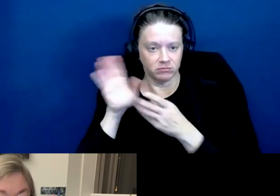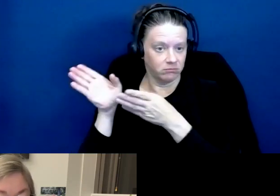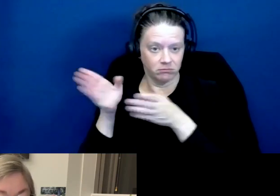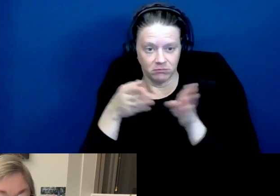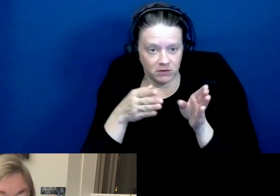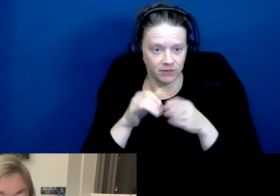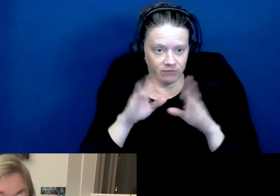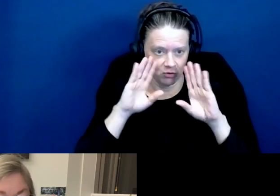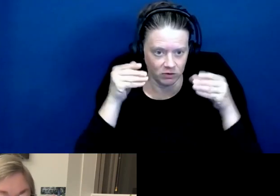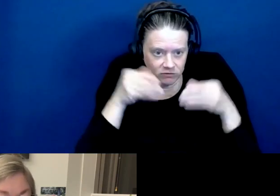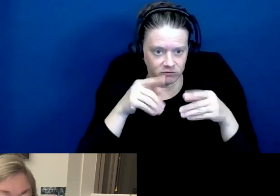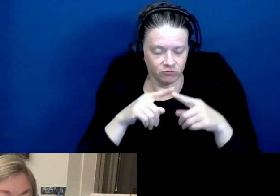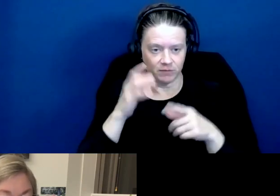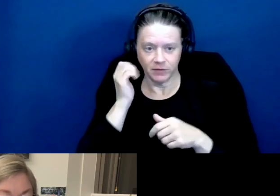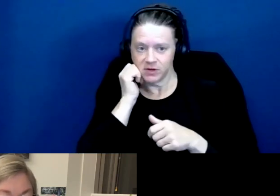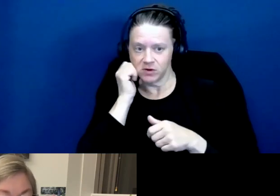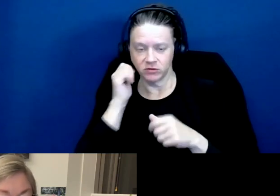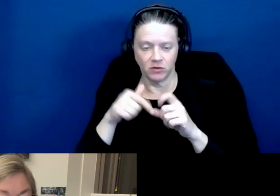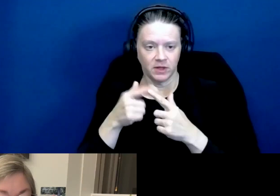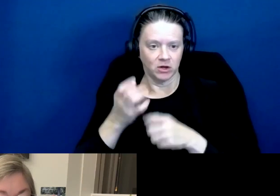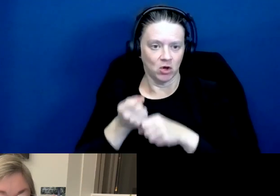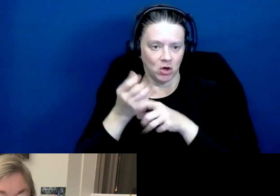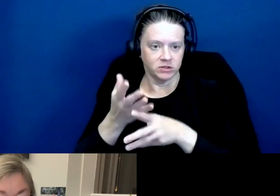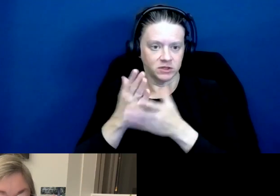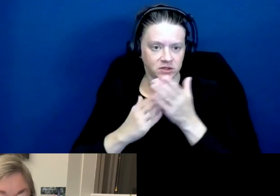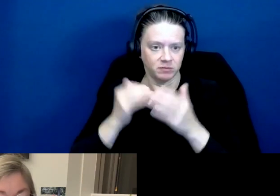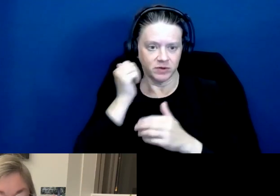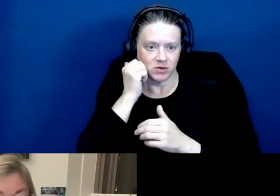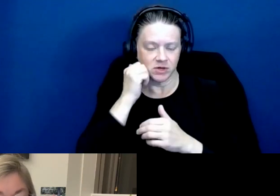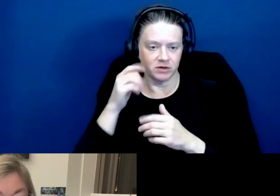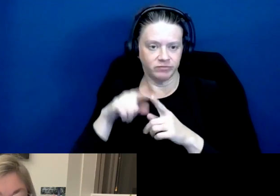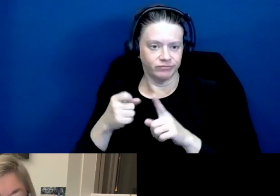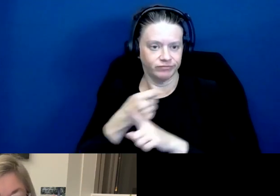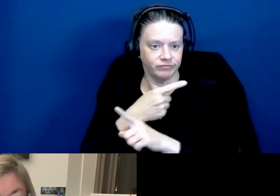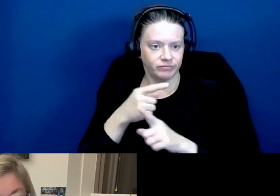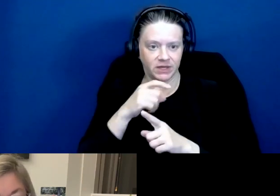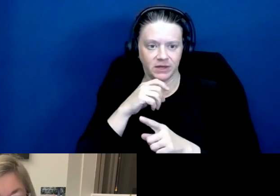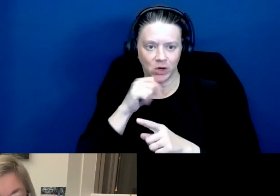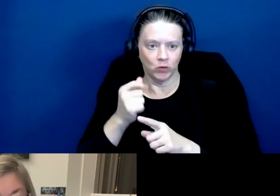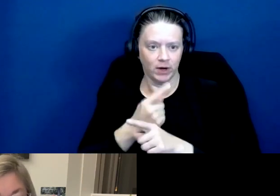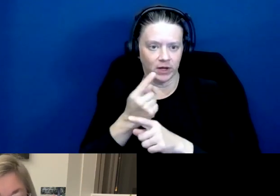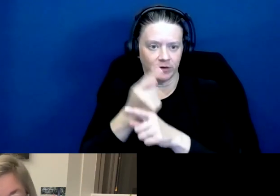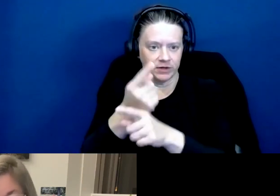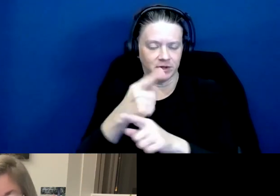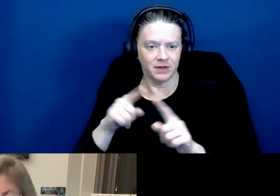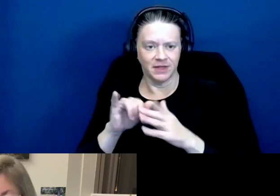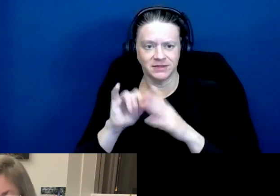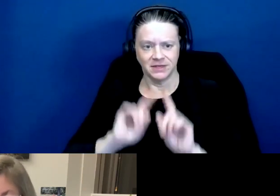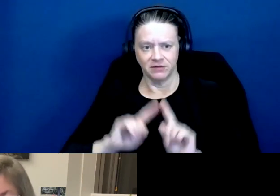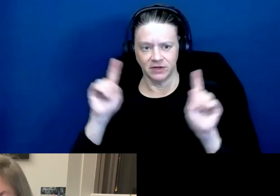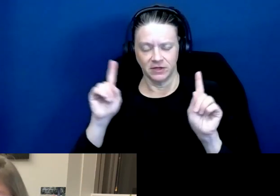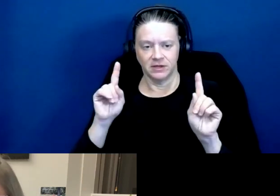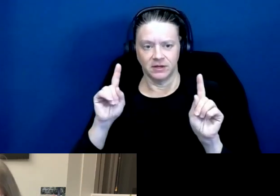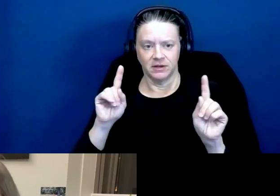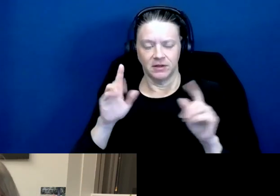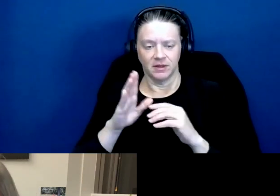the periods, and it's causing some period irregularities. But that is a very different mechanism than how precocious puberty